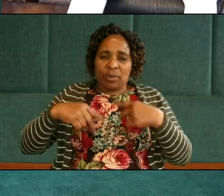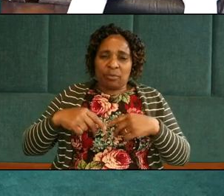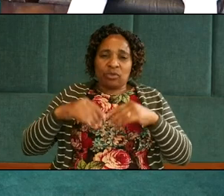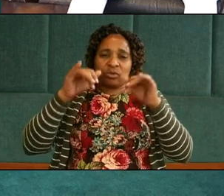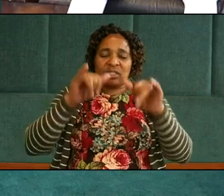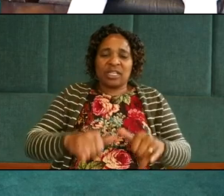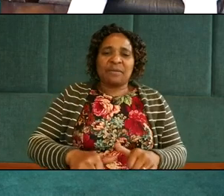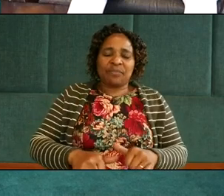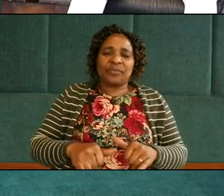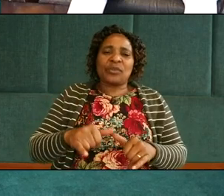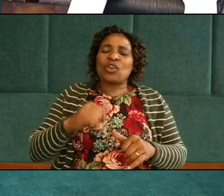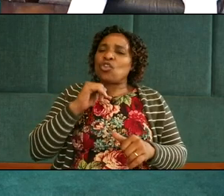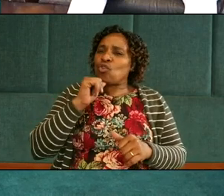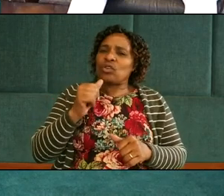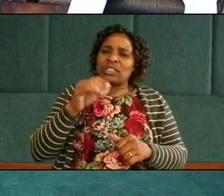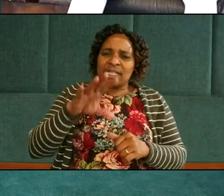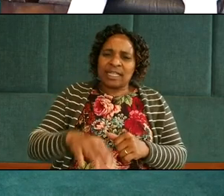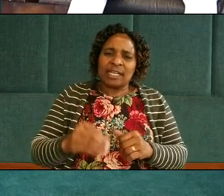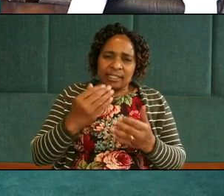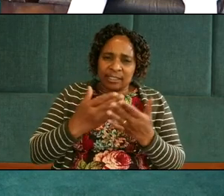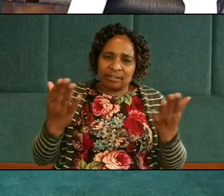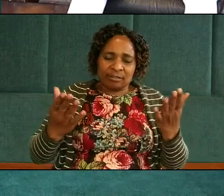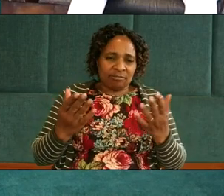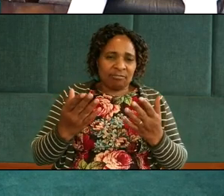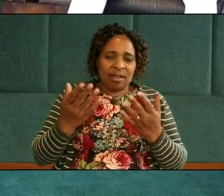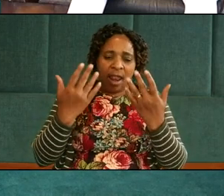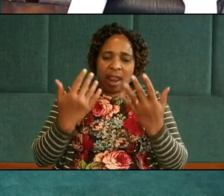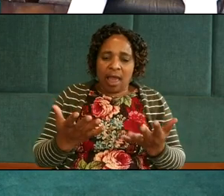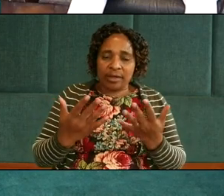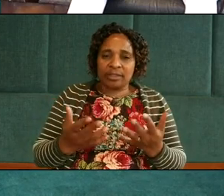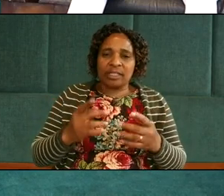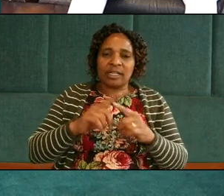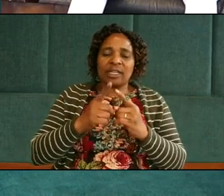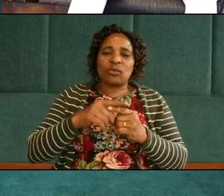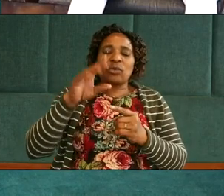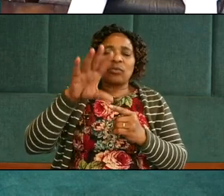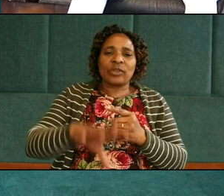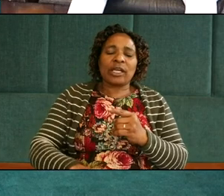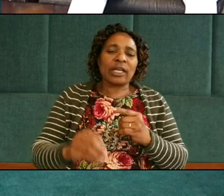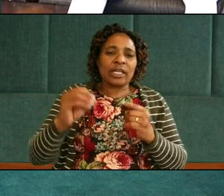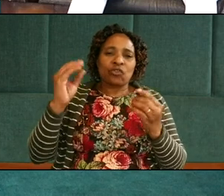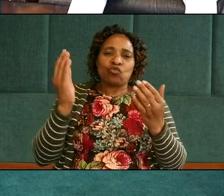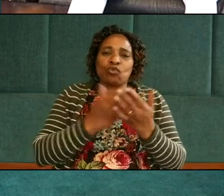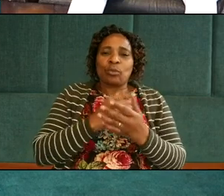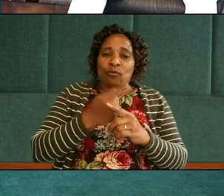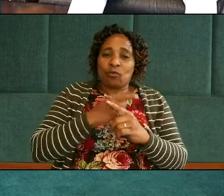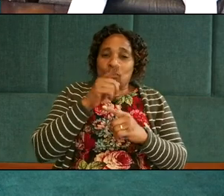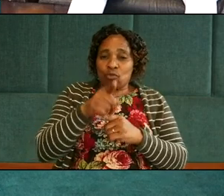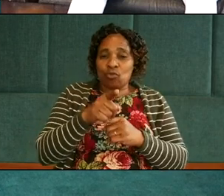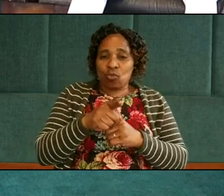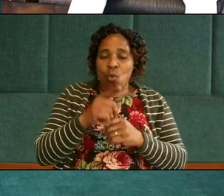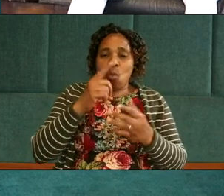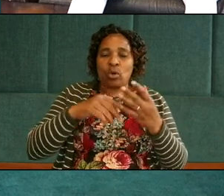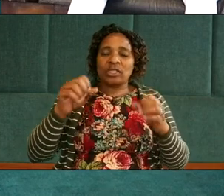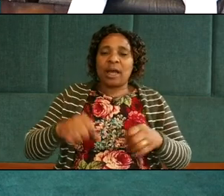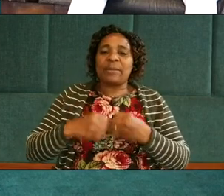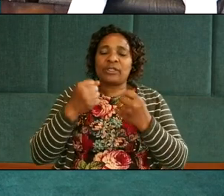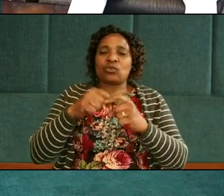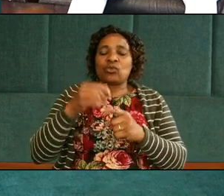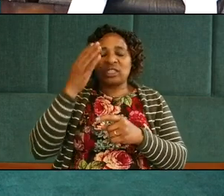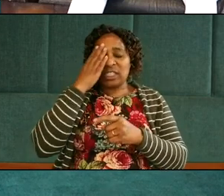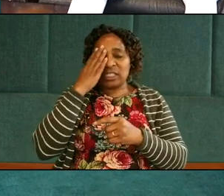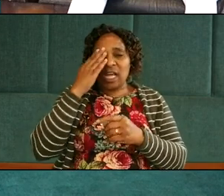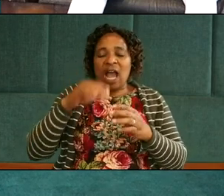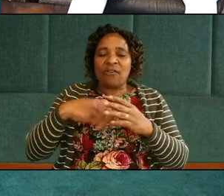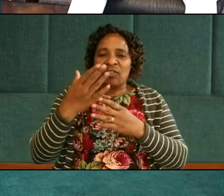saying, take things for granted. Take things for granted and they shall certainly be taken from you. Right? And we know what happened to the Israelites even after